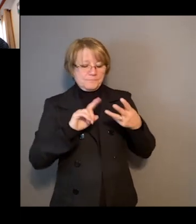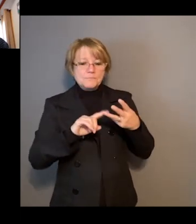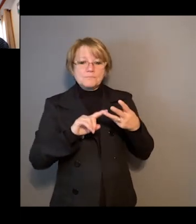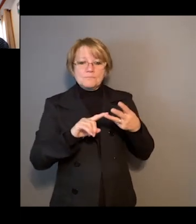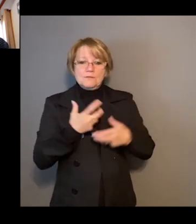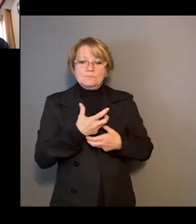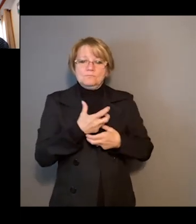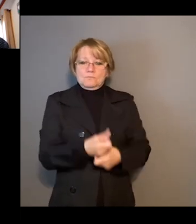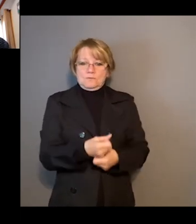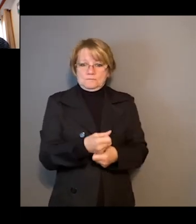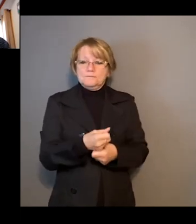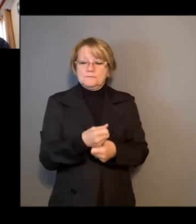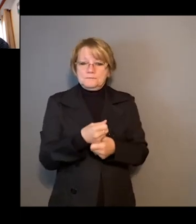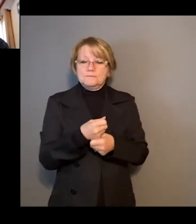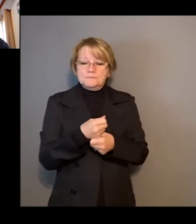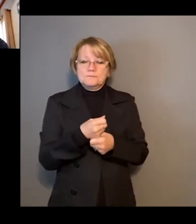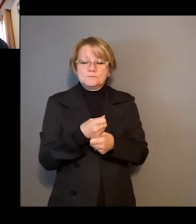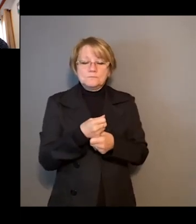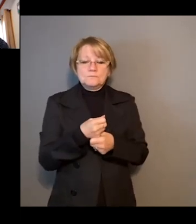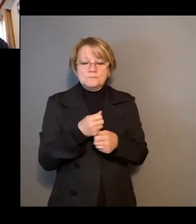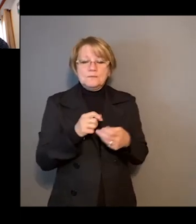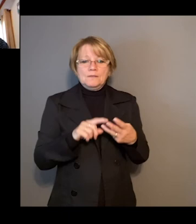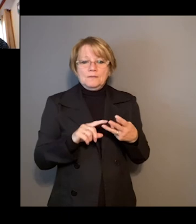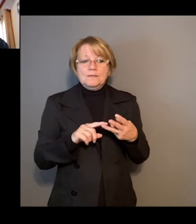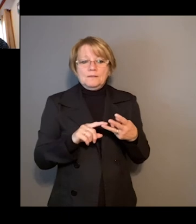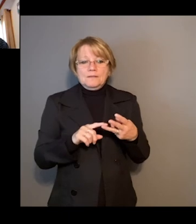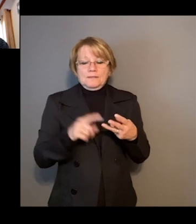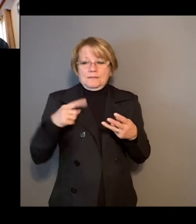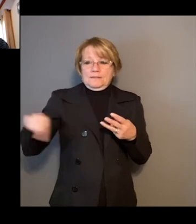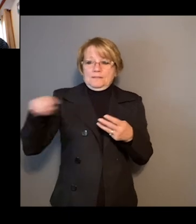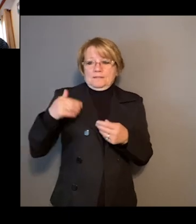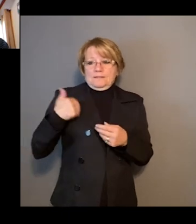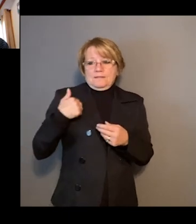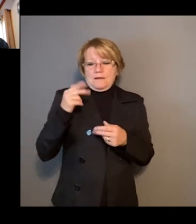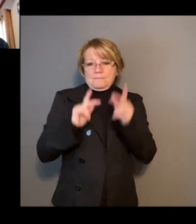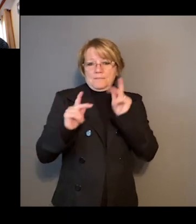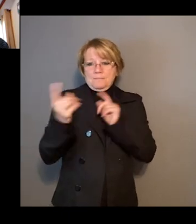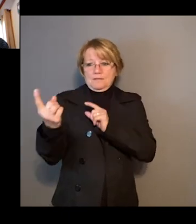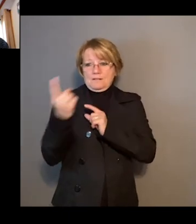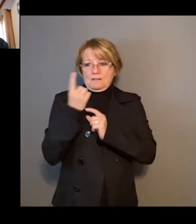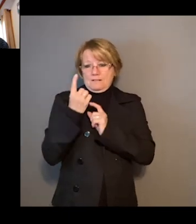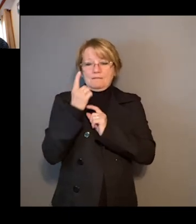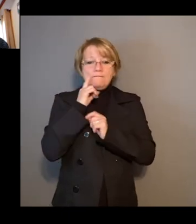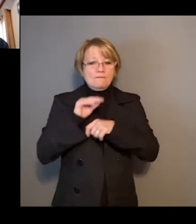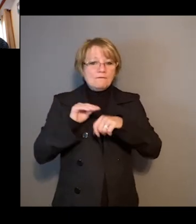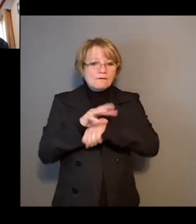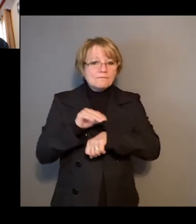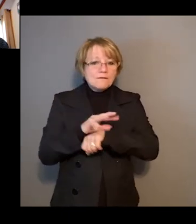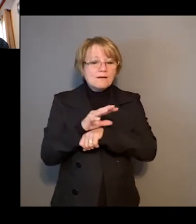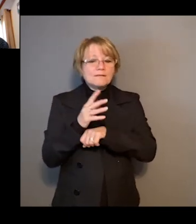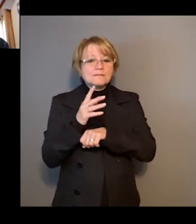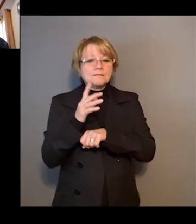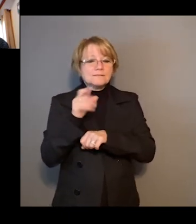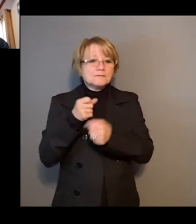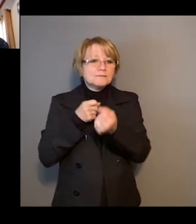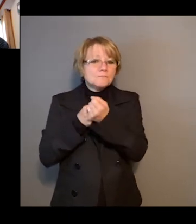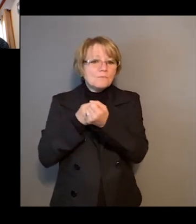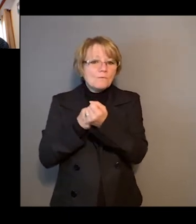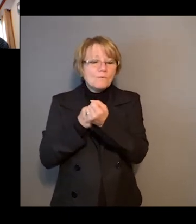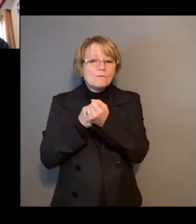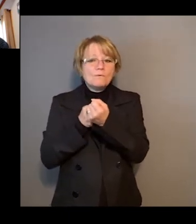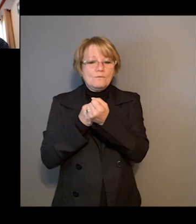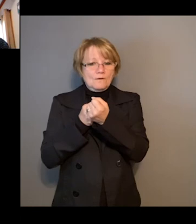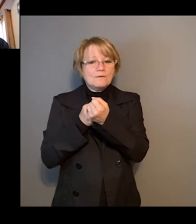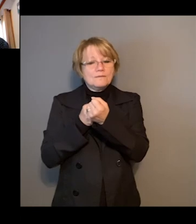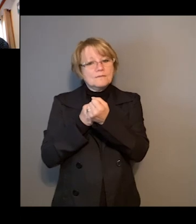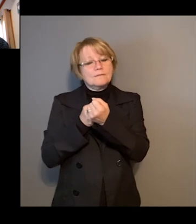because these young people are gonna come to us for advice. They're gonna seek counsel. They're gonna just wanna have conversations with